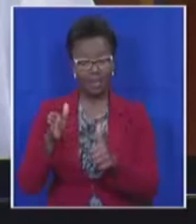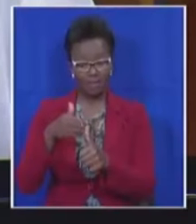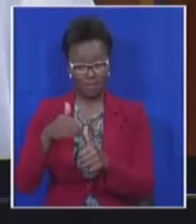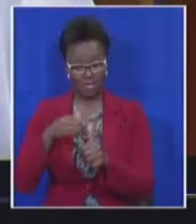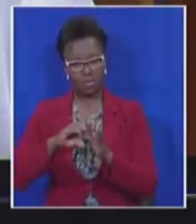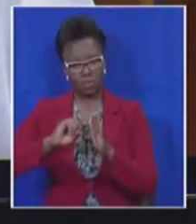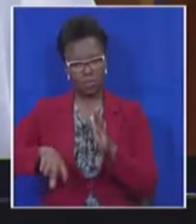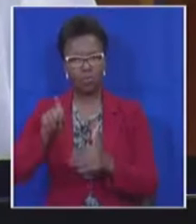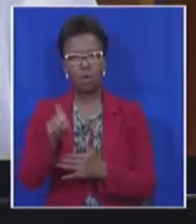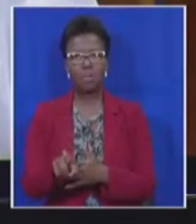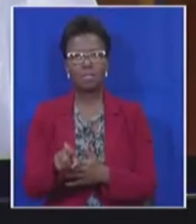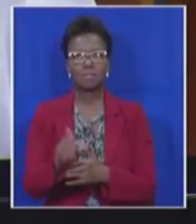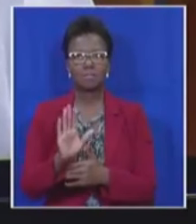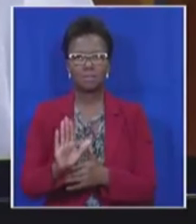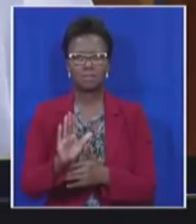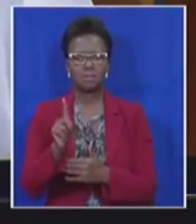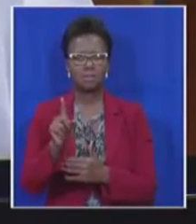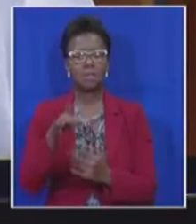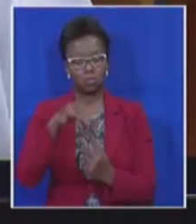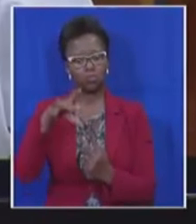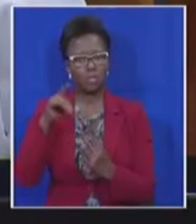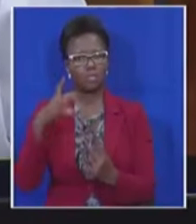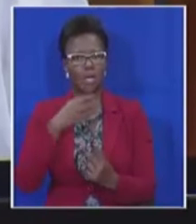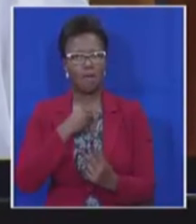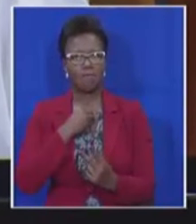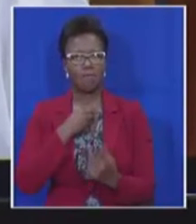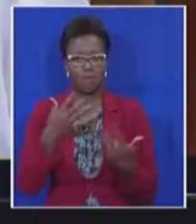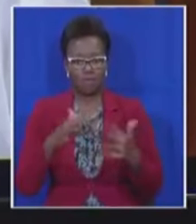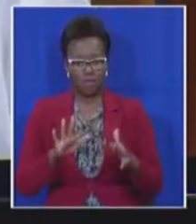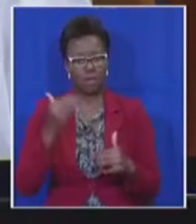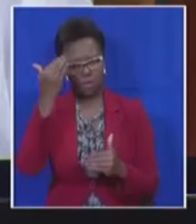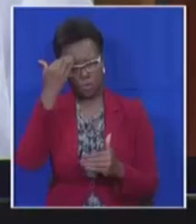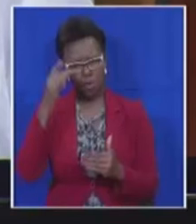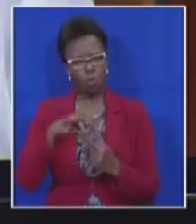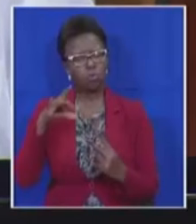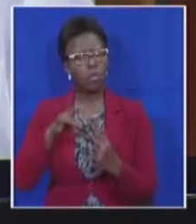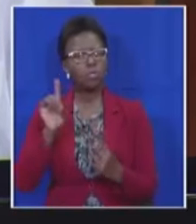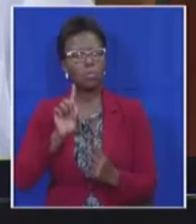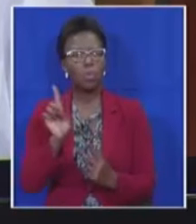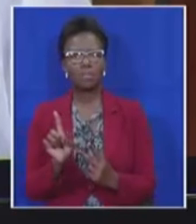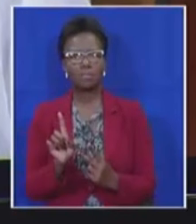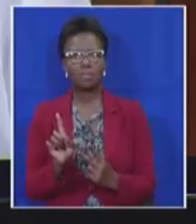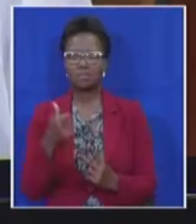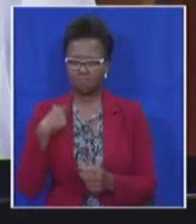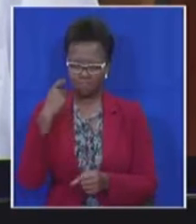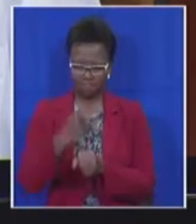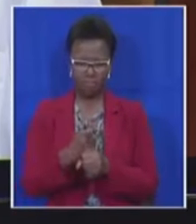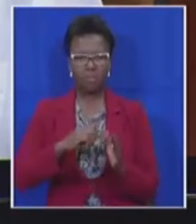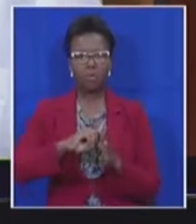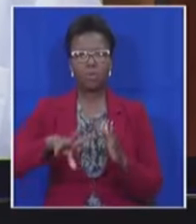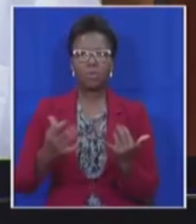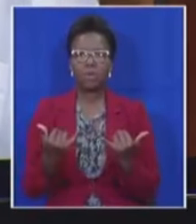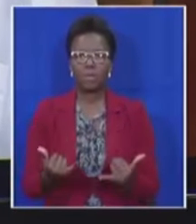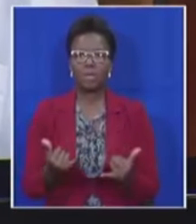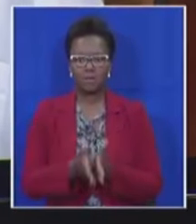you. Yes, what's your choice? I must know your choice. You're not withdrawing. Then,